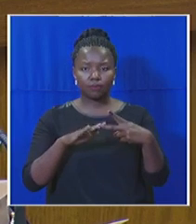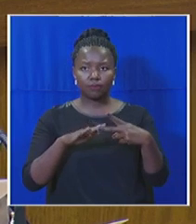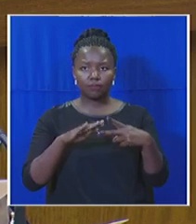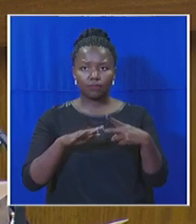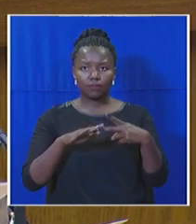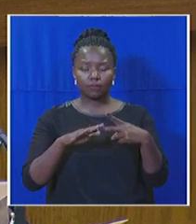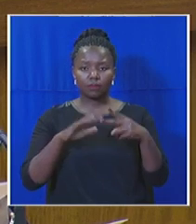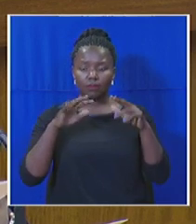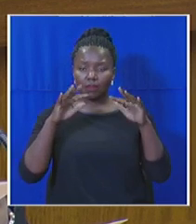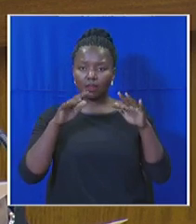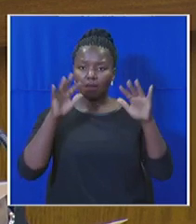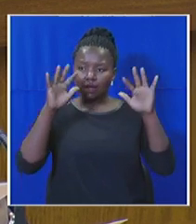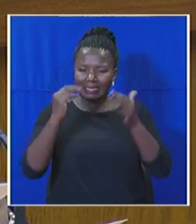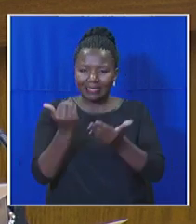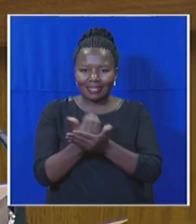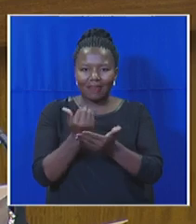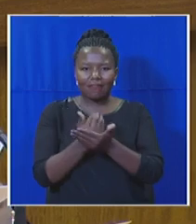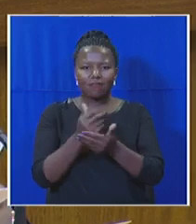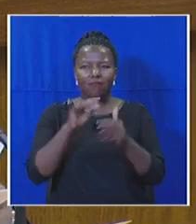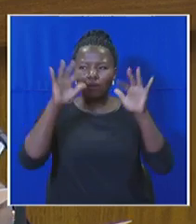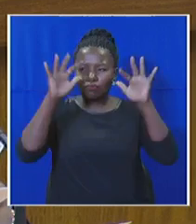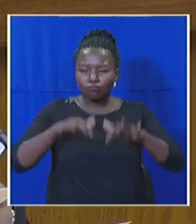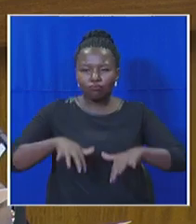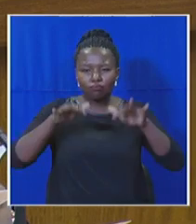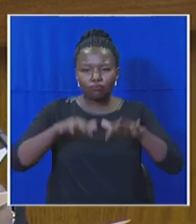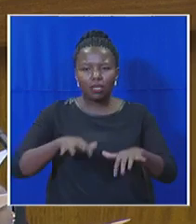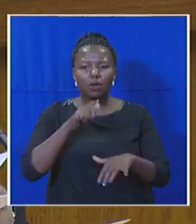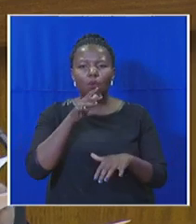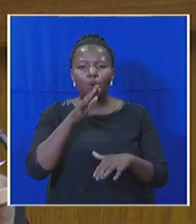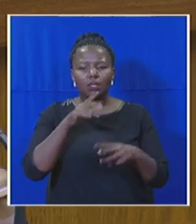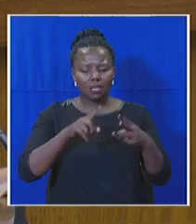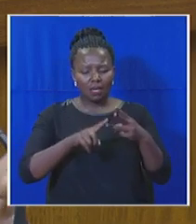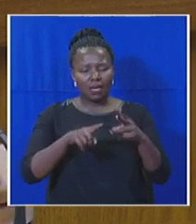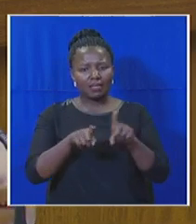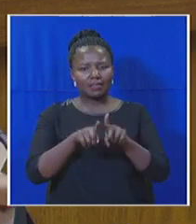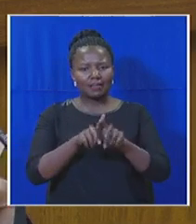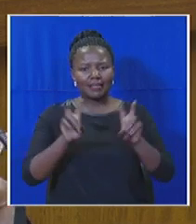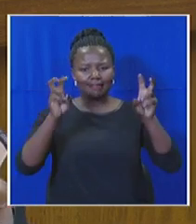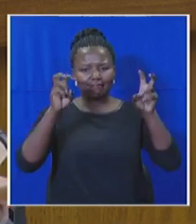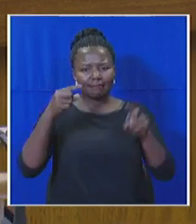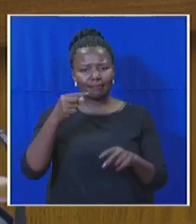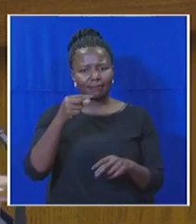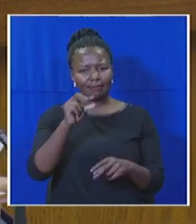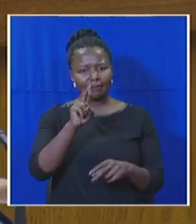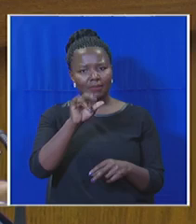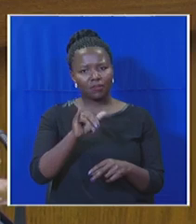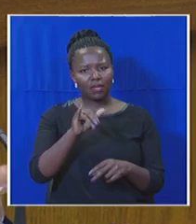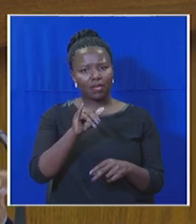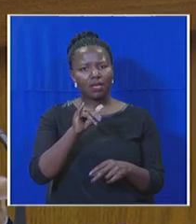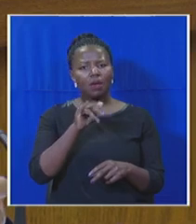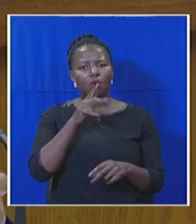rainwater harvesting, and the use of grey water for irrigation.